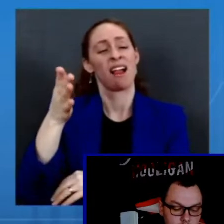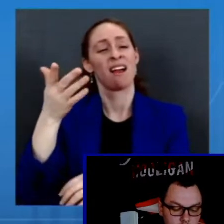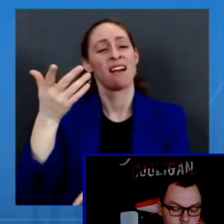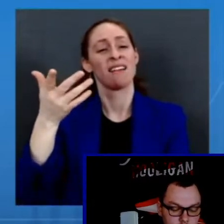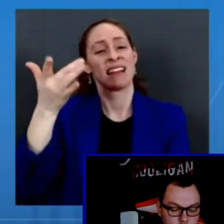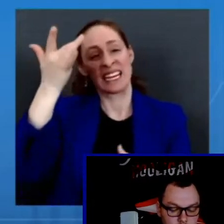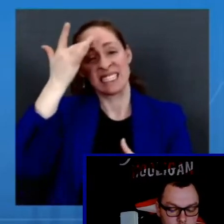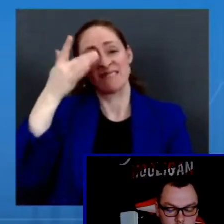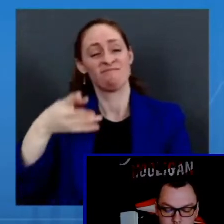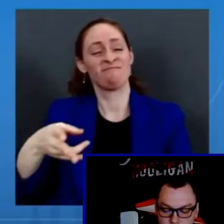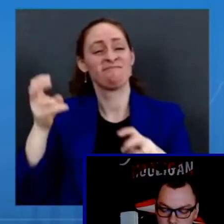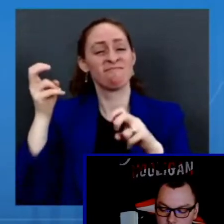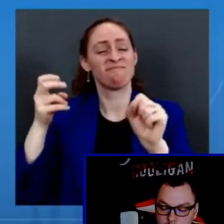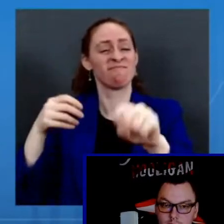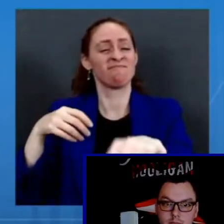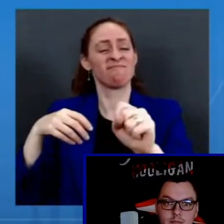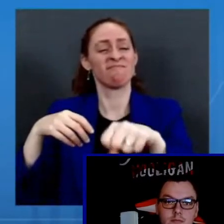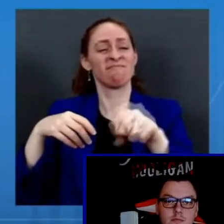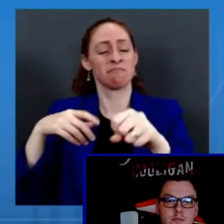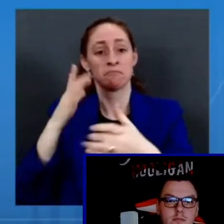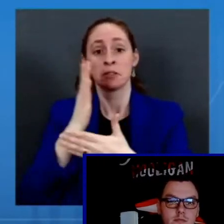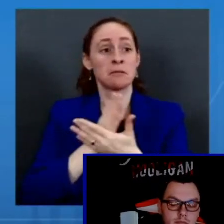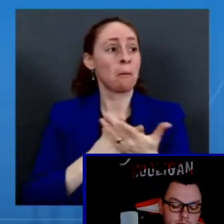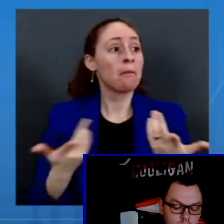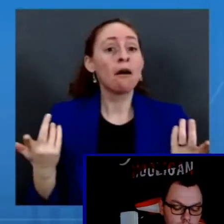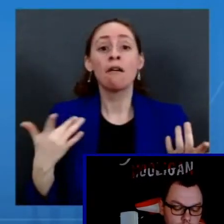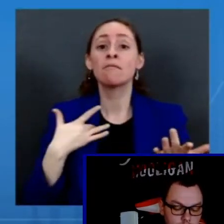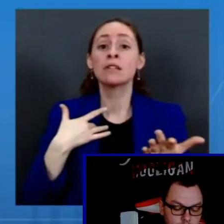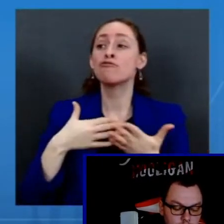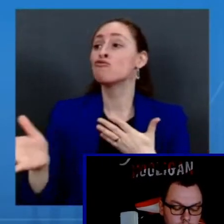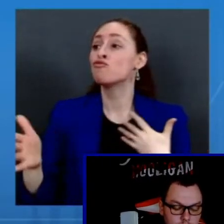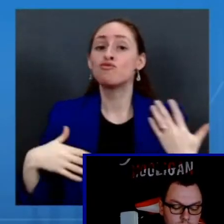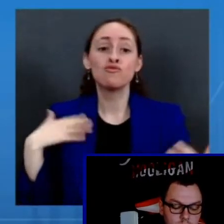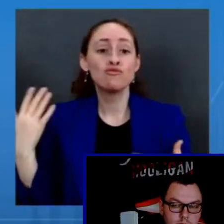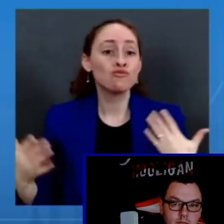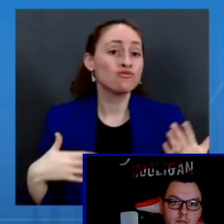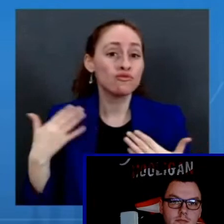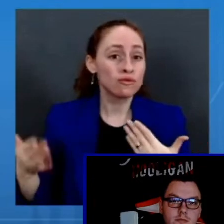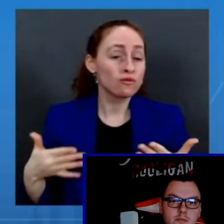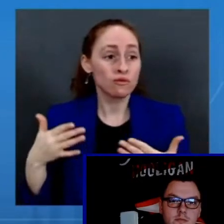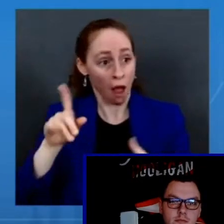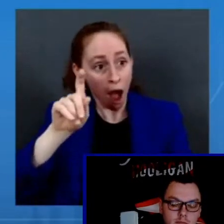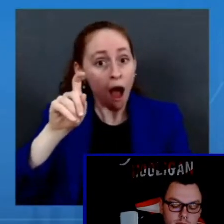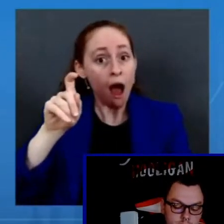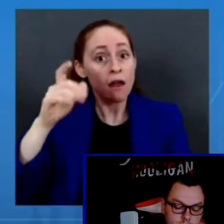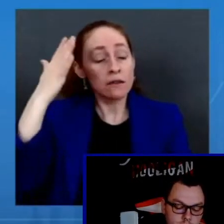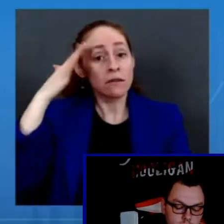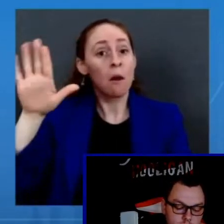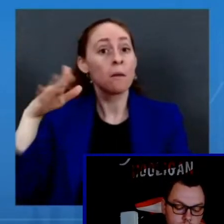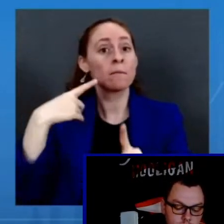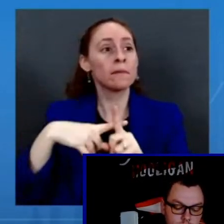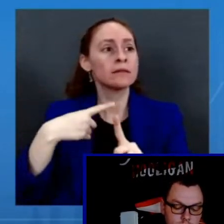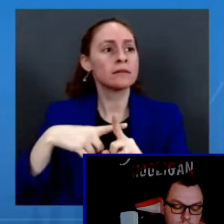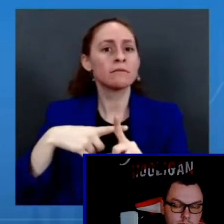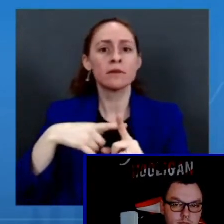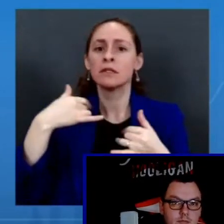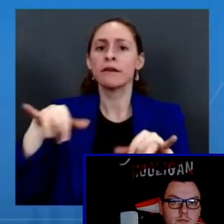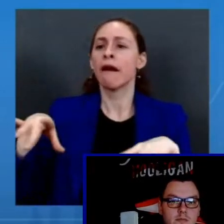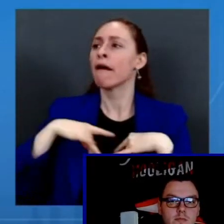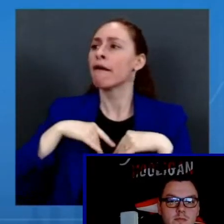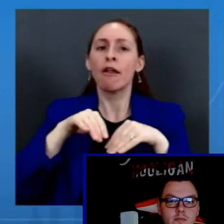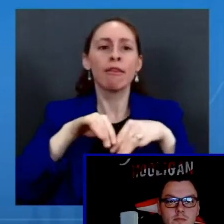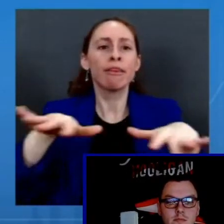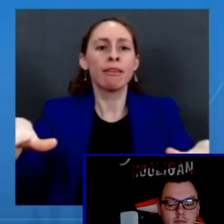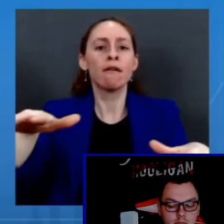others. Again, this means it is important for everyone, regardless of vaccination status, to wear a mask in public